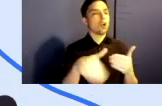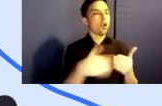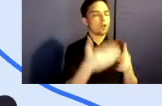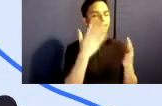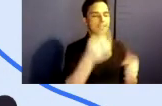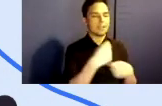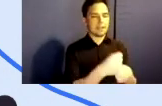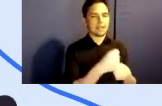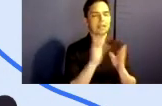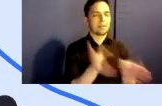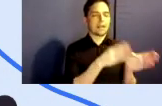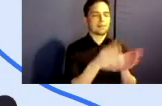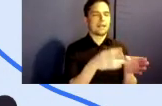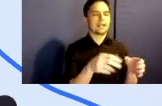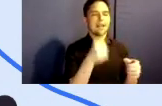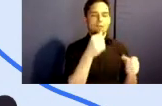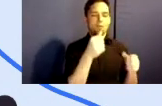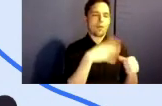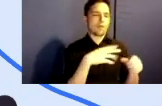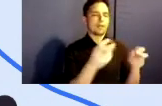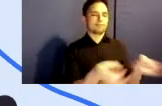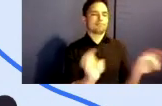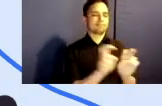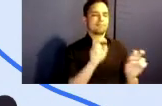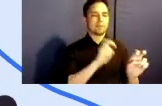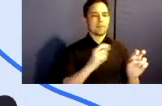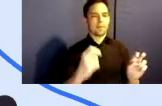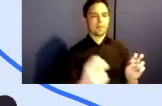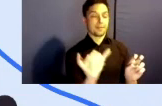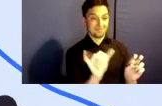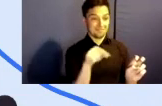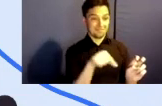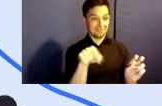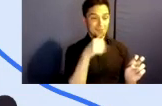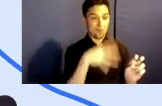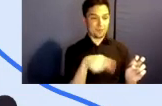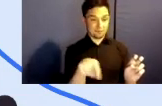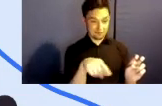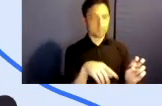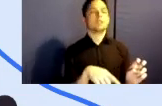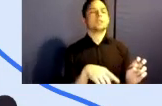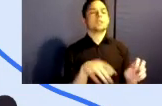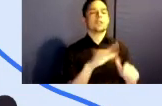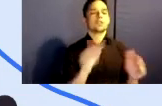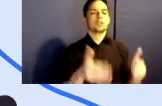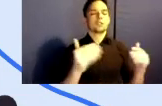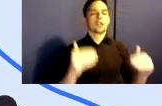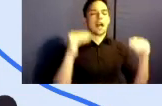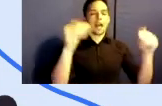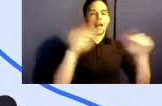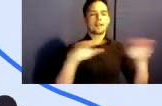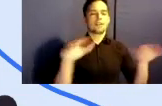of vaccinations, coming from the community level to the highest level of the countries. It is really the